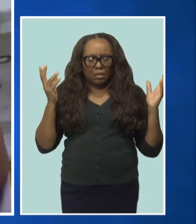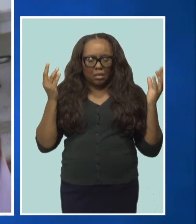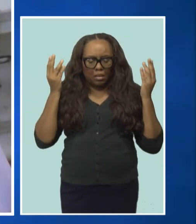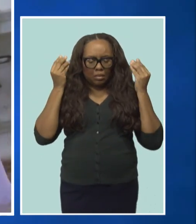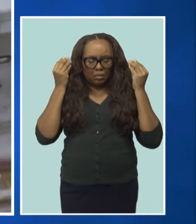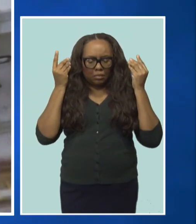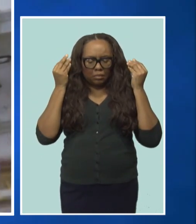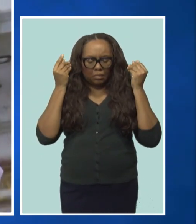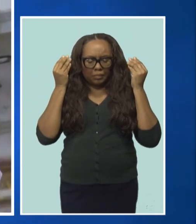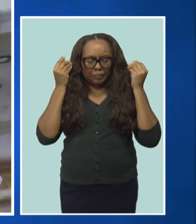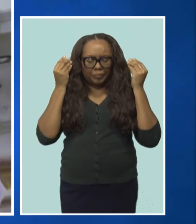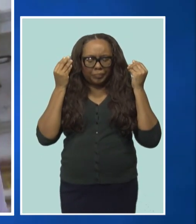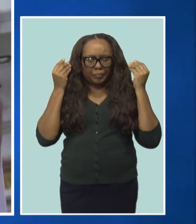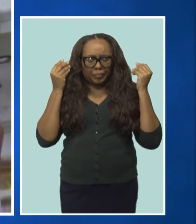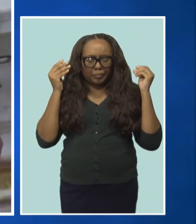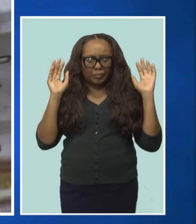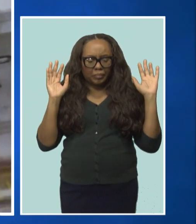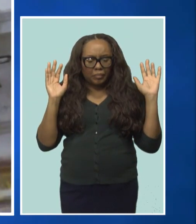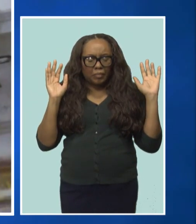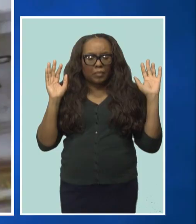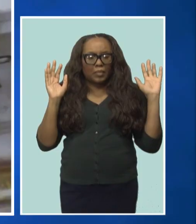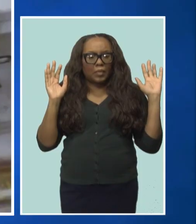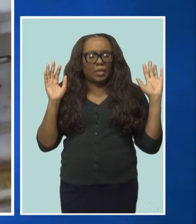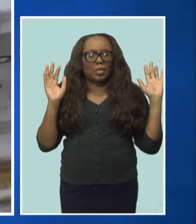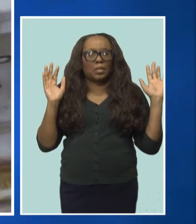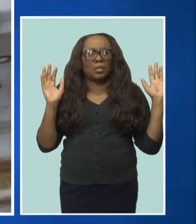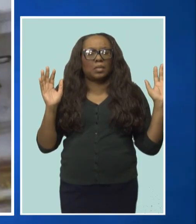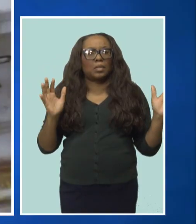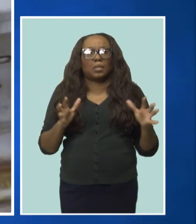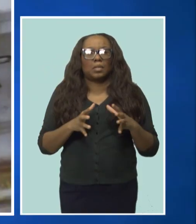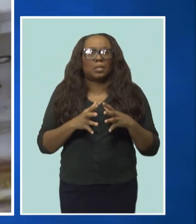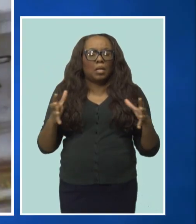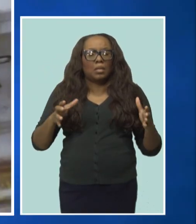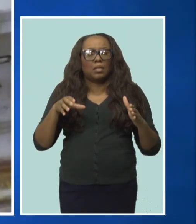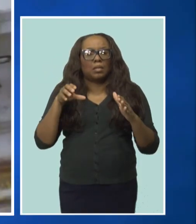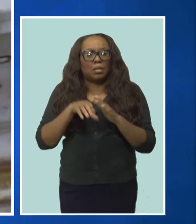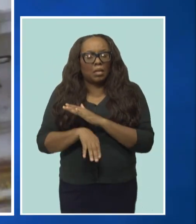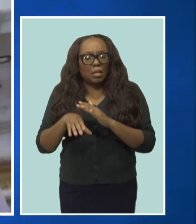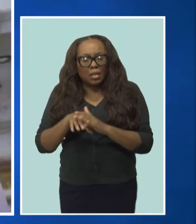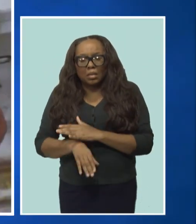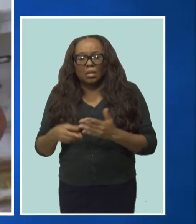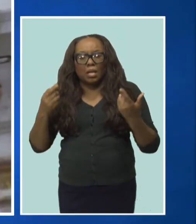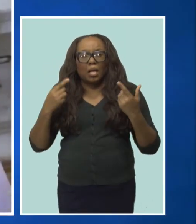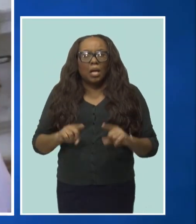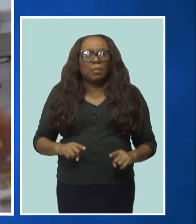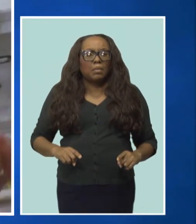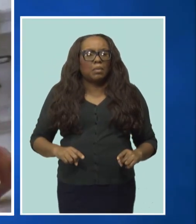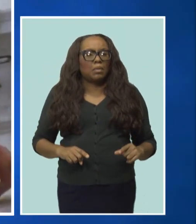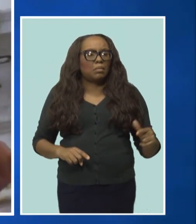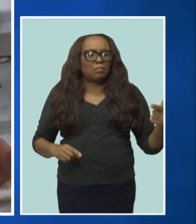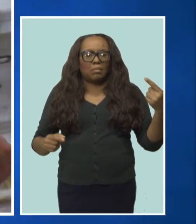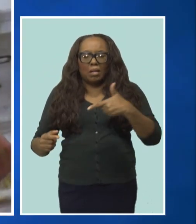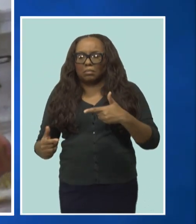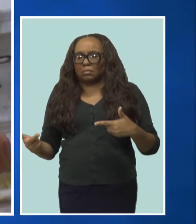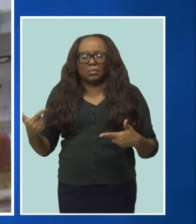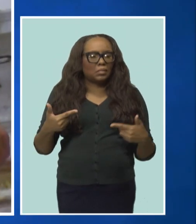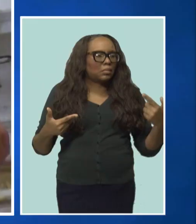if most of these heinous crimes are retaliatory, when does it